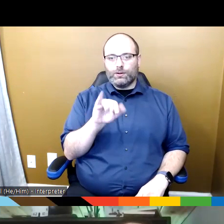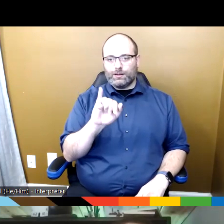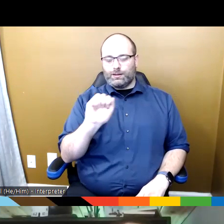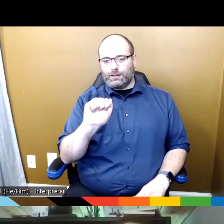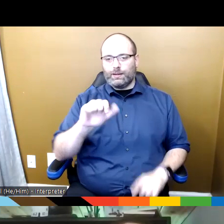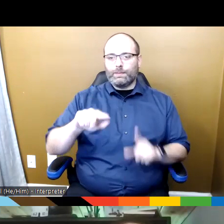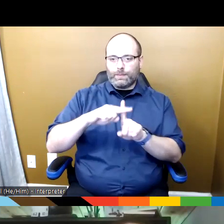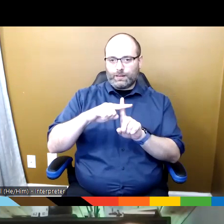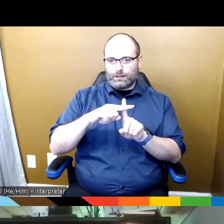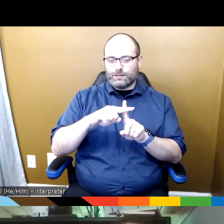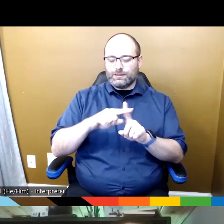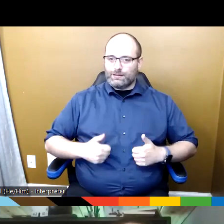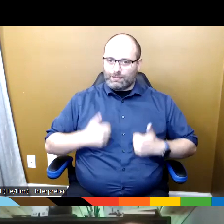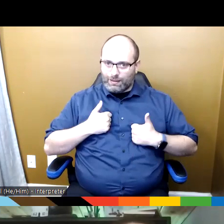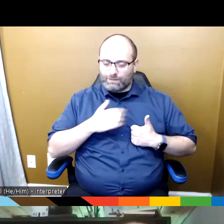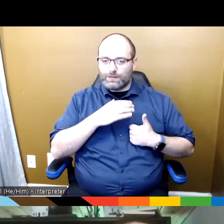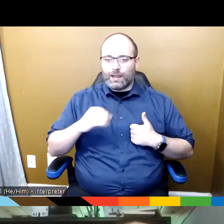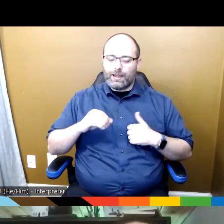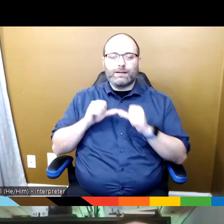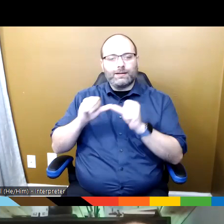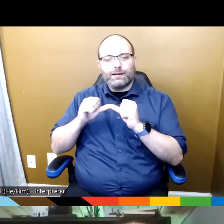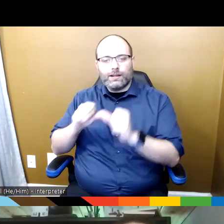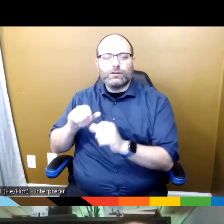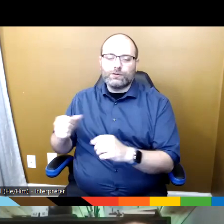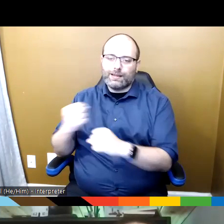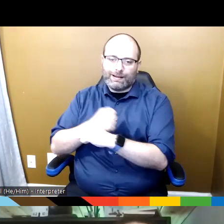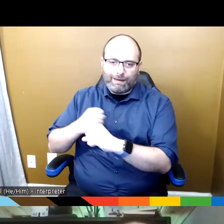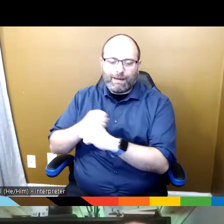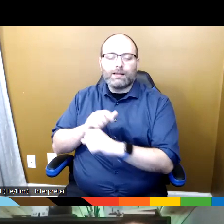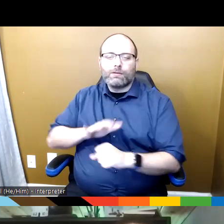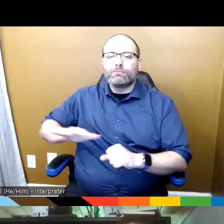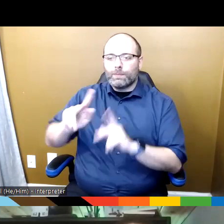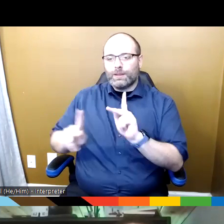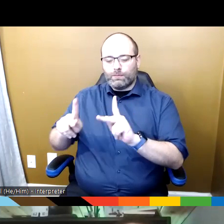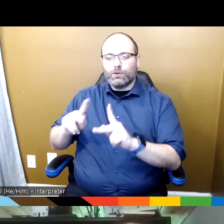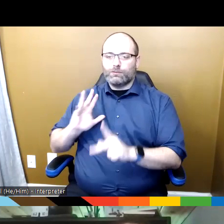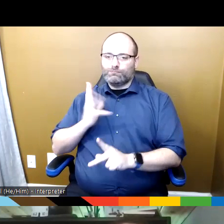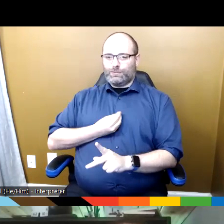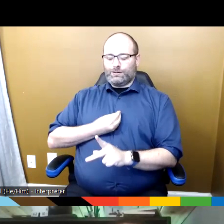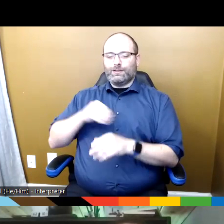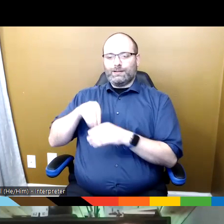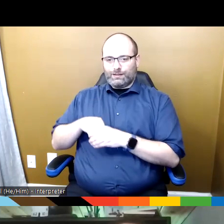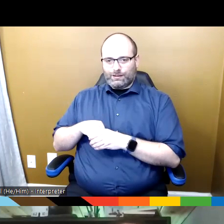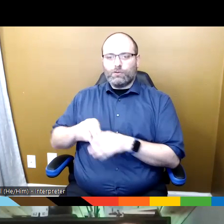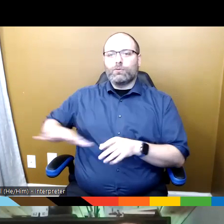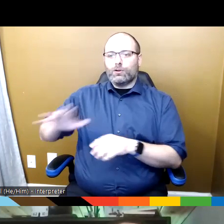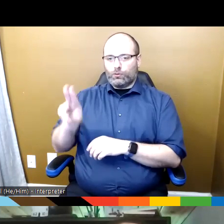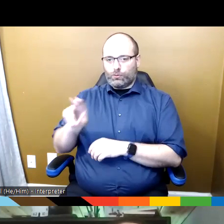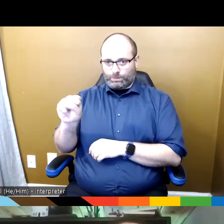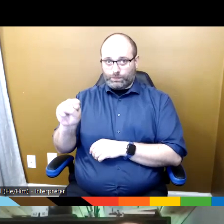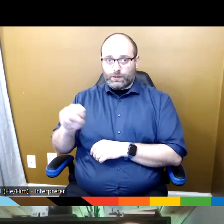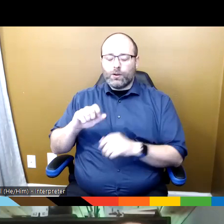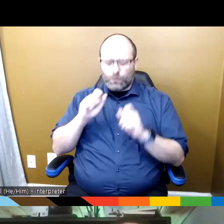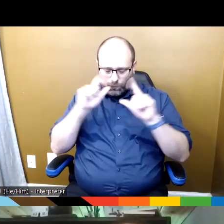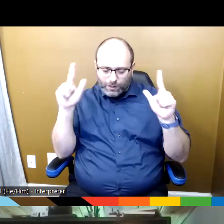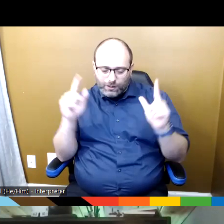attention to the ongoing attacks on transgender people across the United States. Getting out of bed each morning can feel like an impossibly